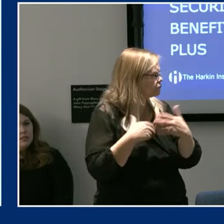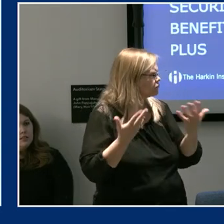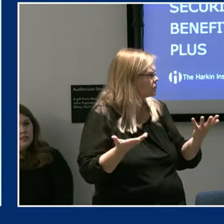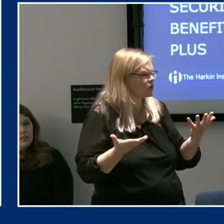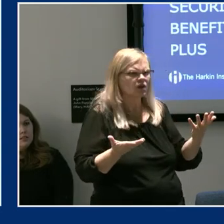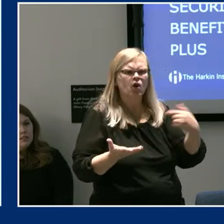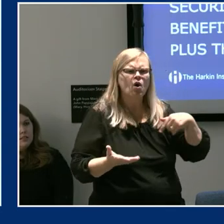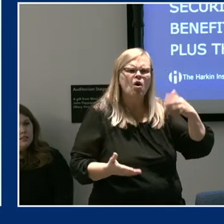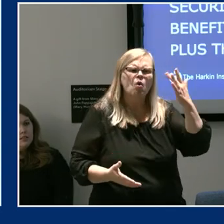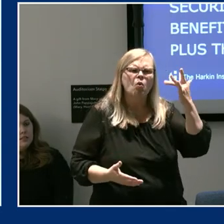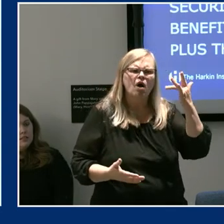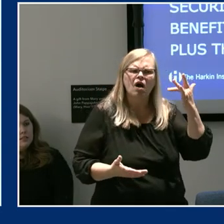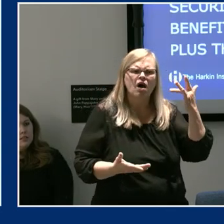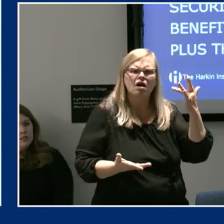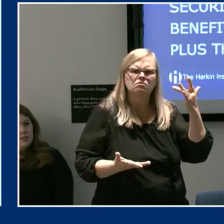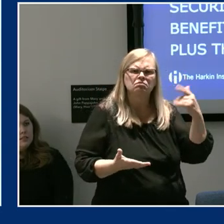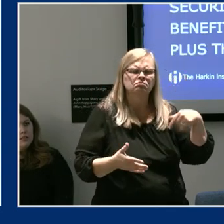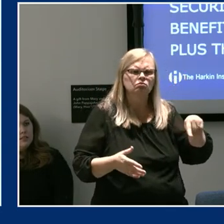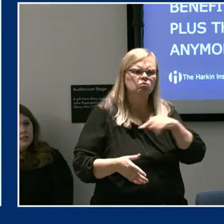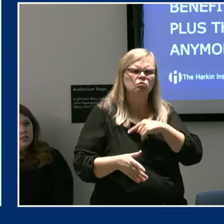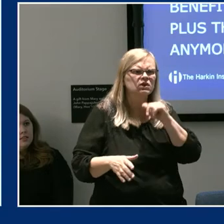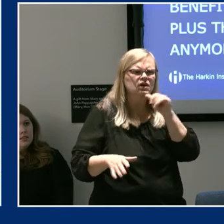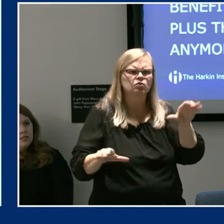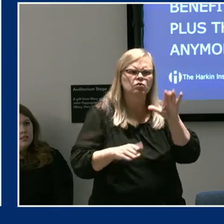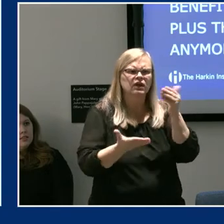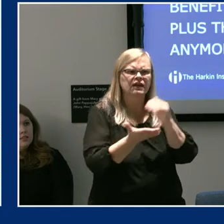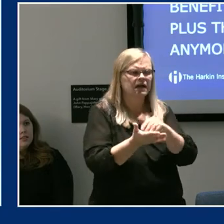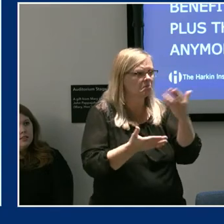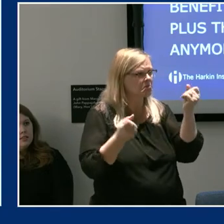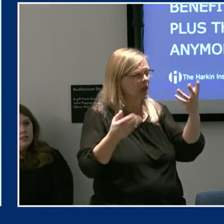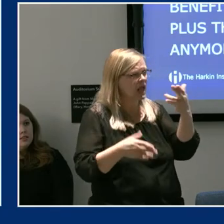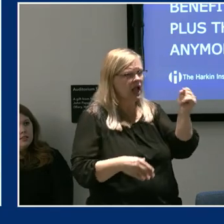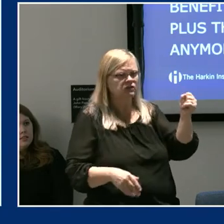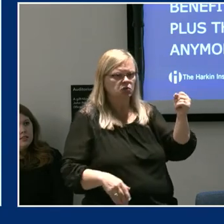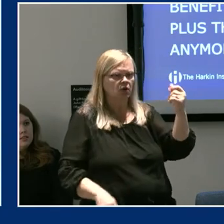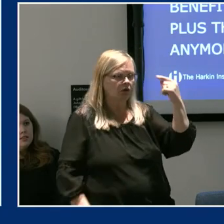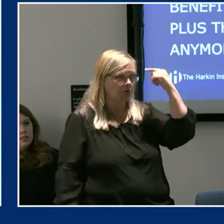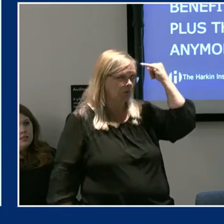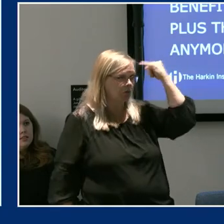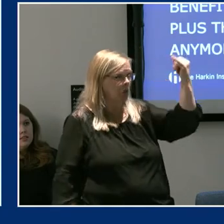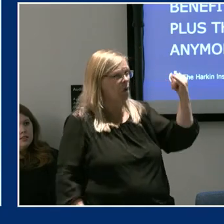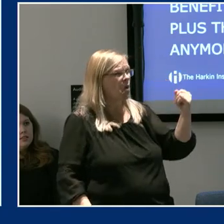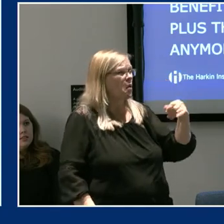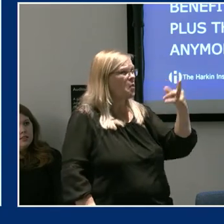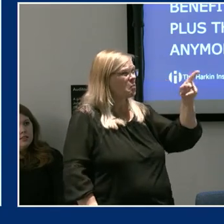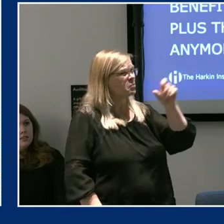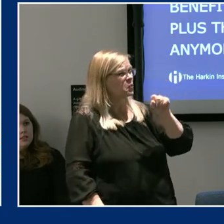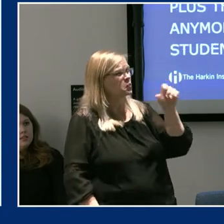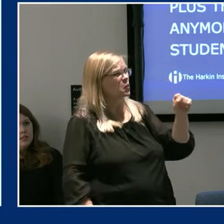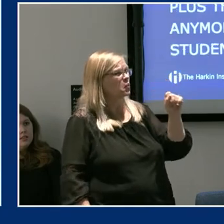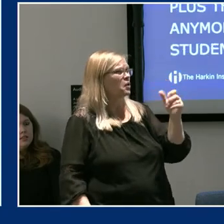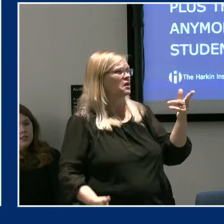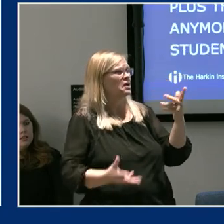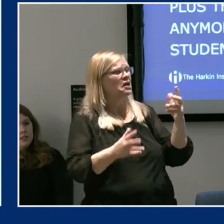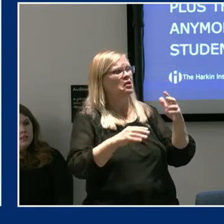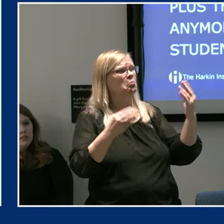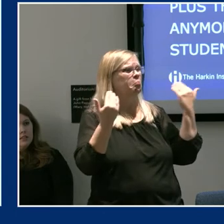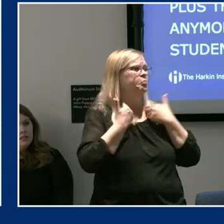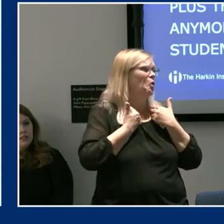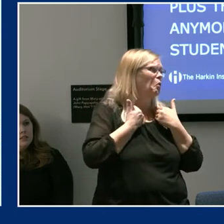We don't do that anymore. And so there's a lot of high school students, they get this idea that it's broke, it's bankrupt,